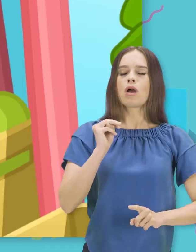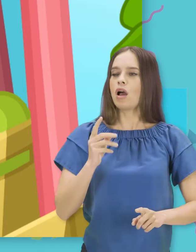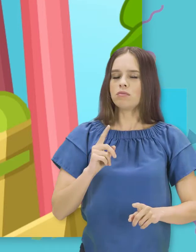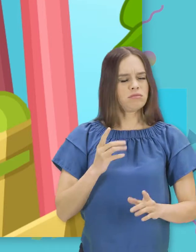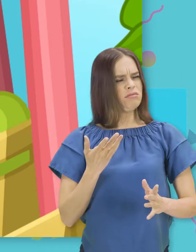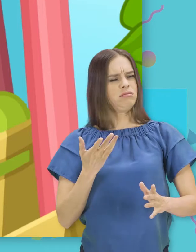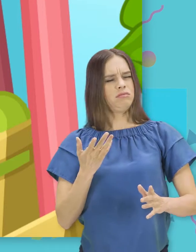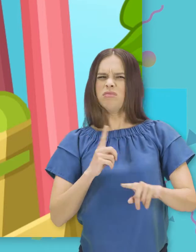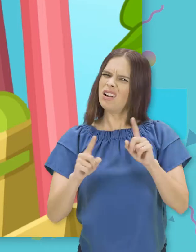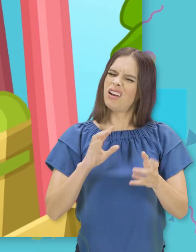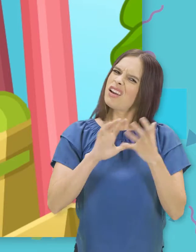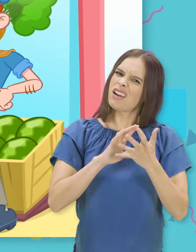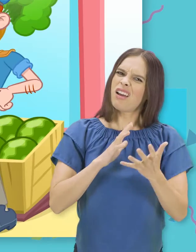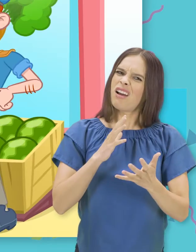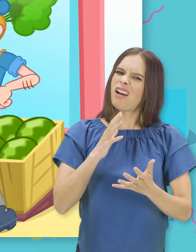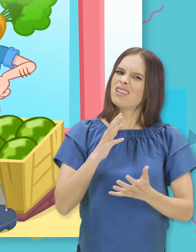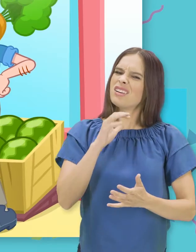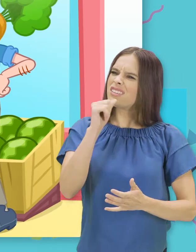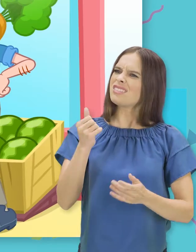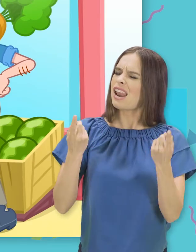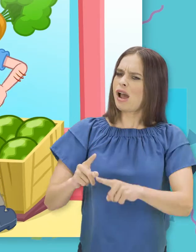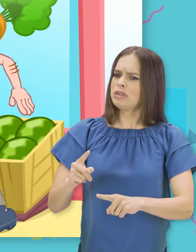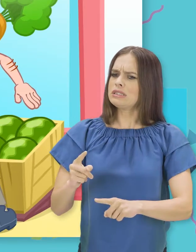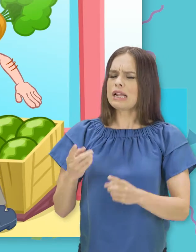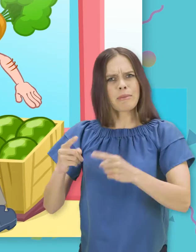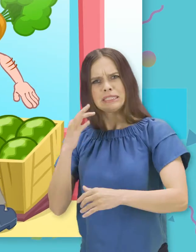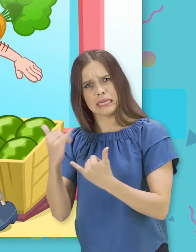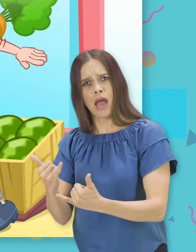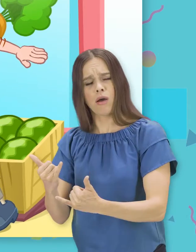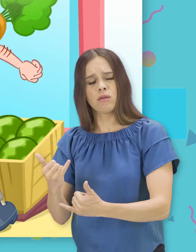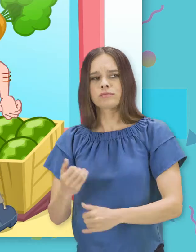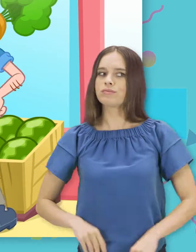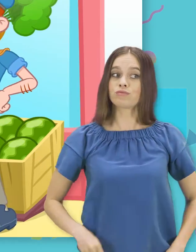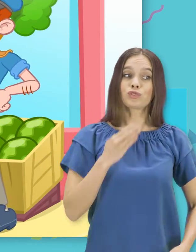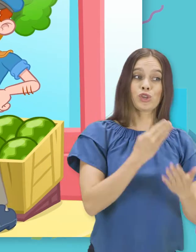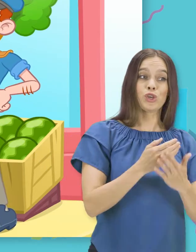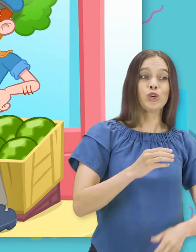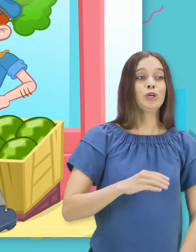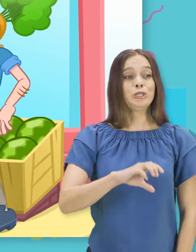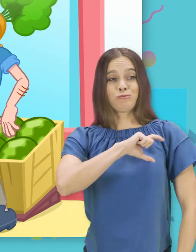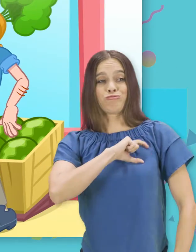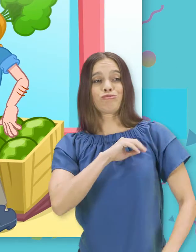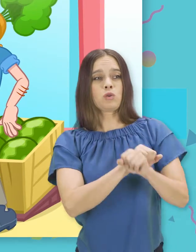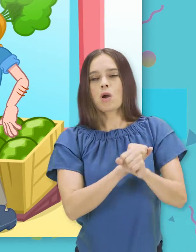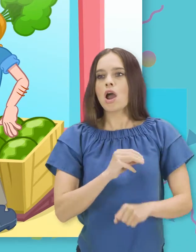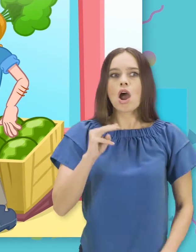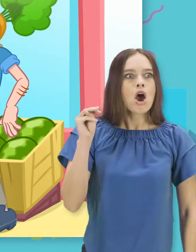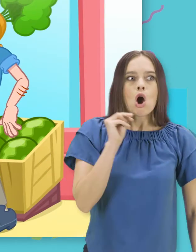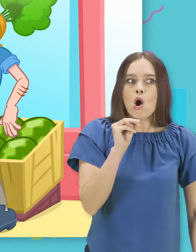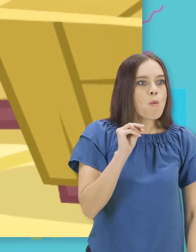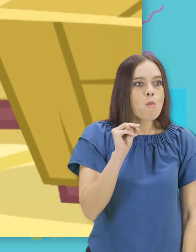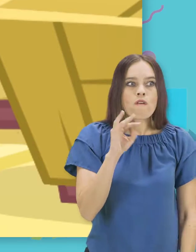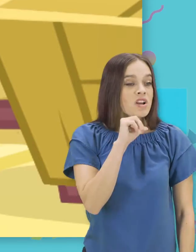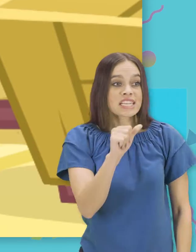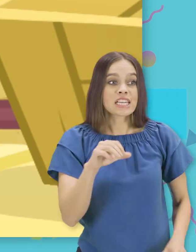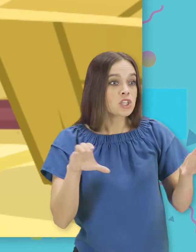But it happened just now. Outstanding police work, if I say so myself. Morphle didn't do it.